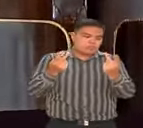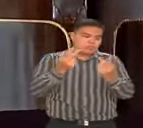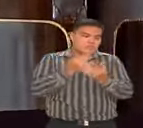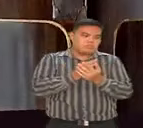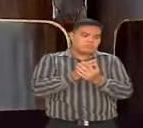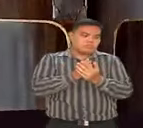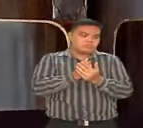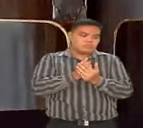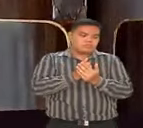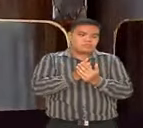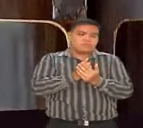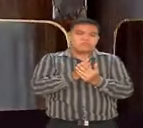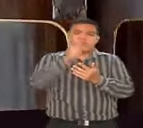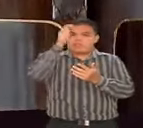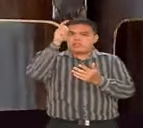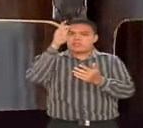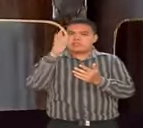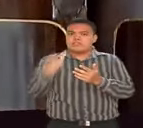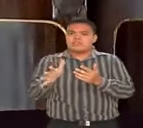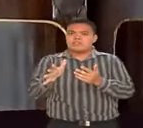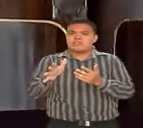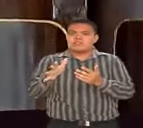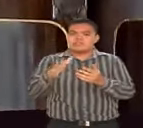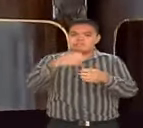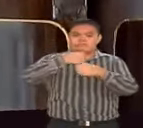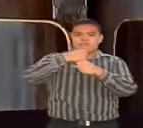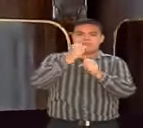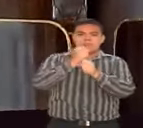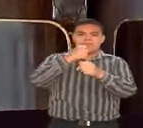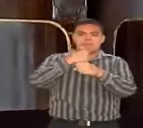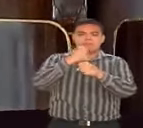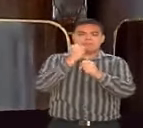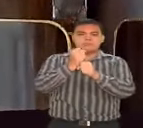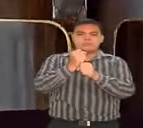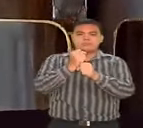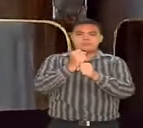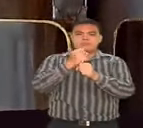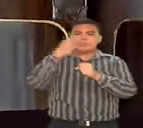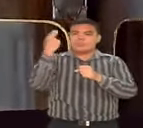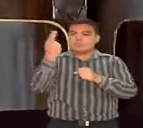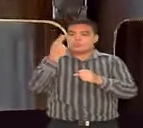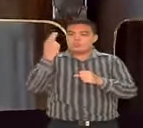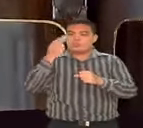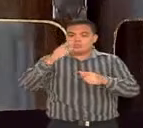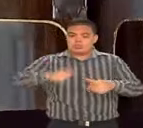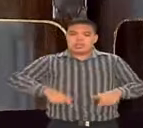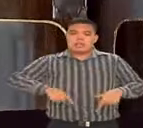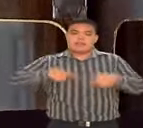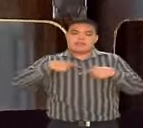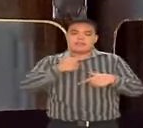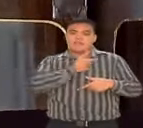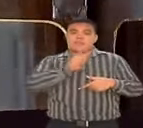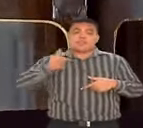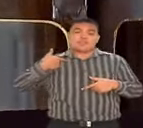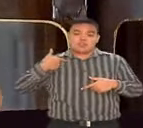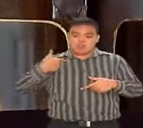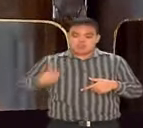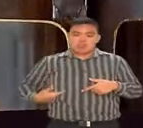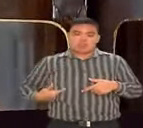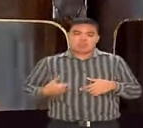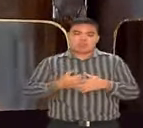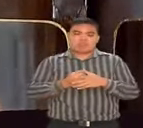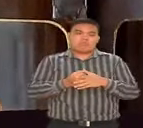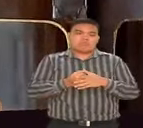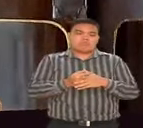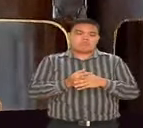nga ang Ginoo nagalihok sa life ni Gideon. And God was moving in his